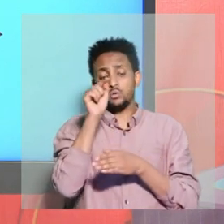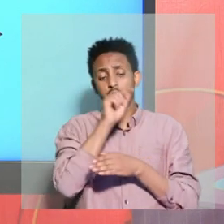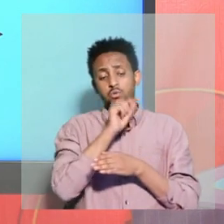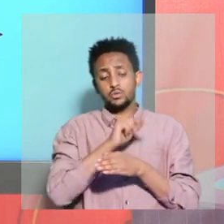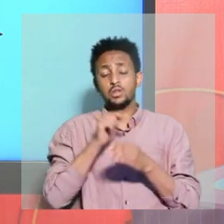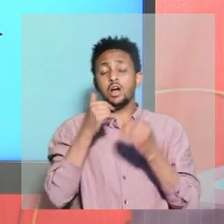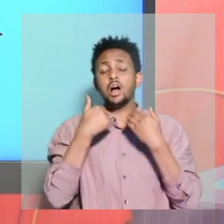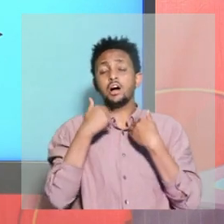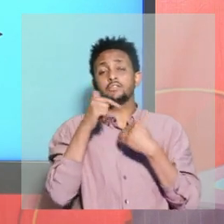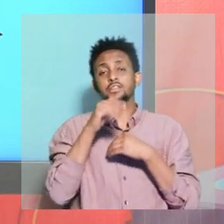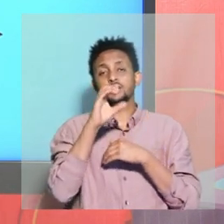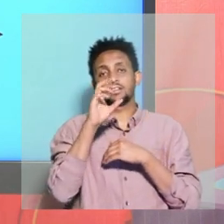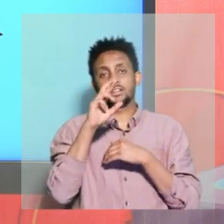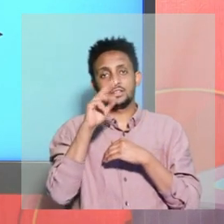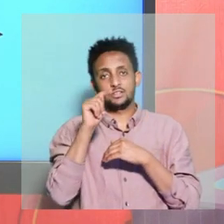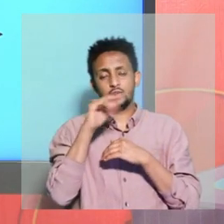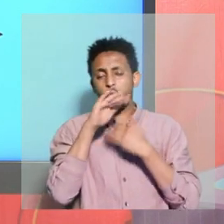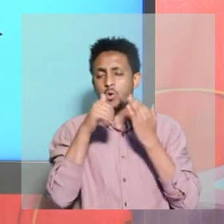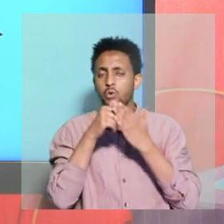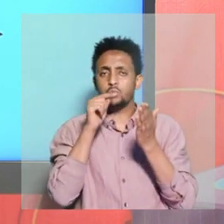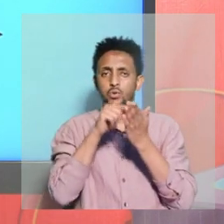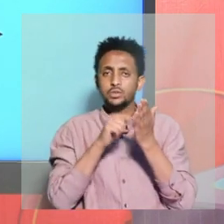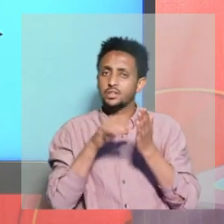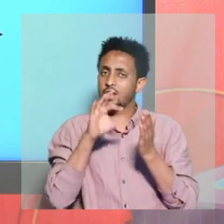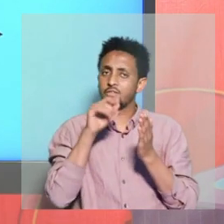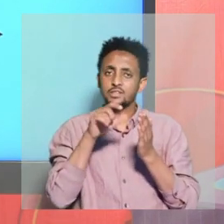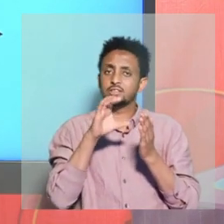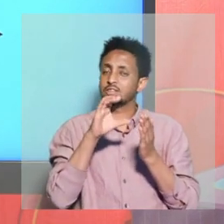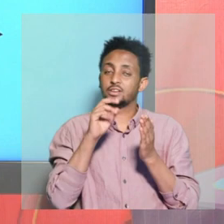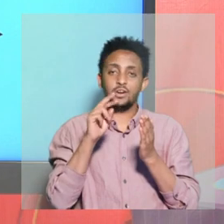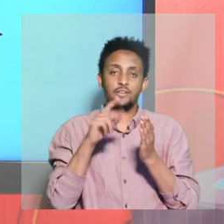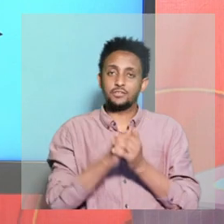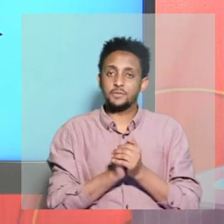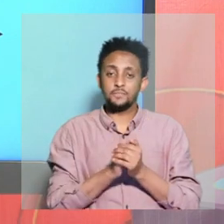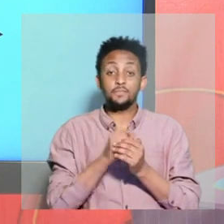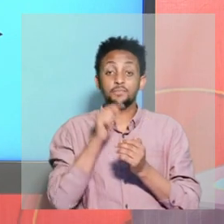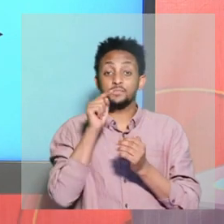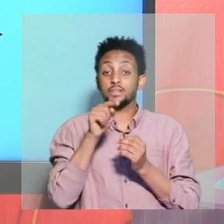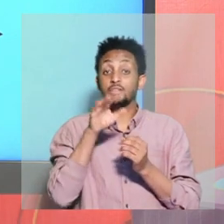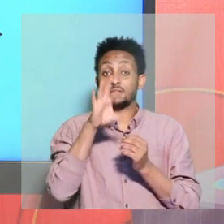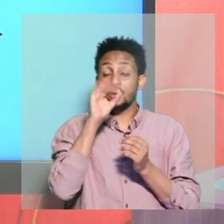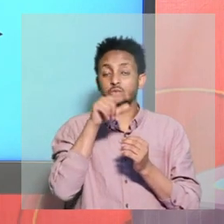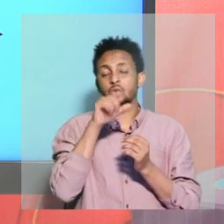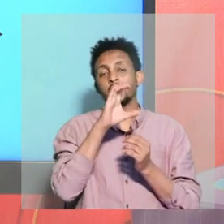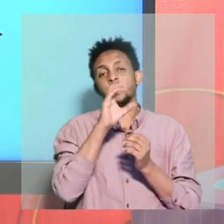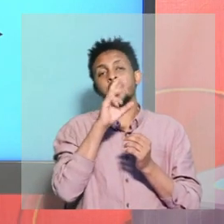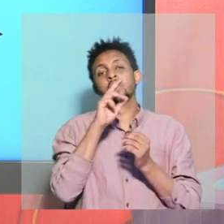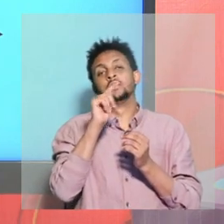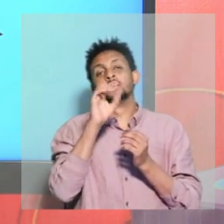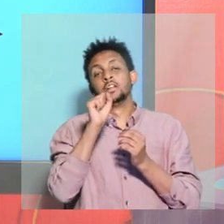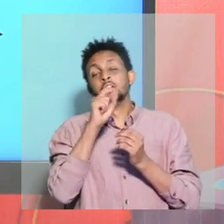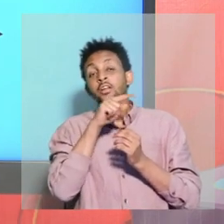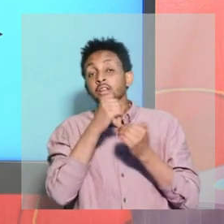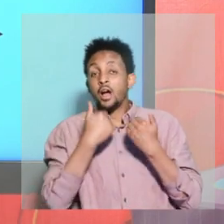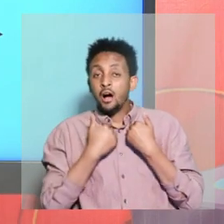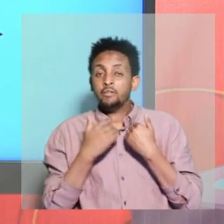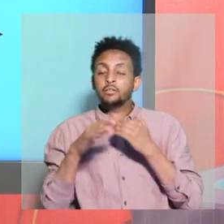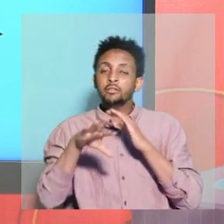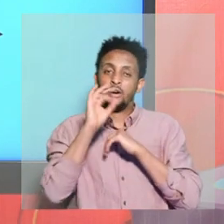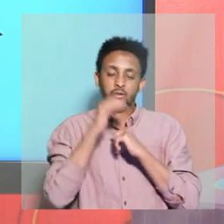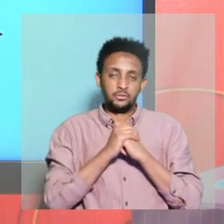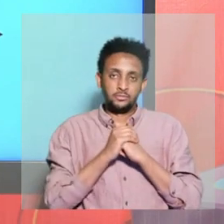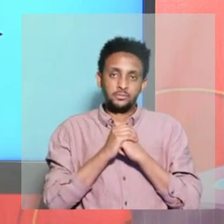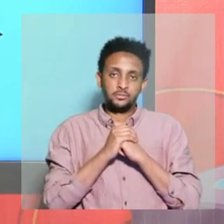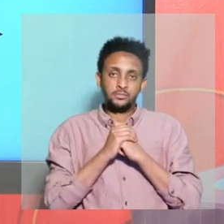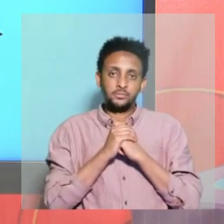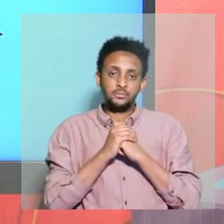on the crest. All those points are found on the trough. These points are all found on the crest, whereas these one are found on